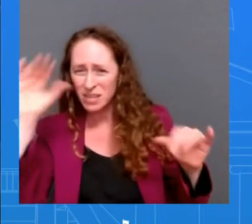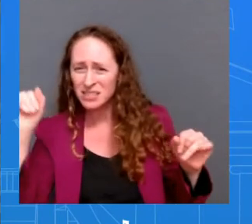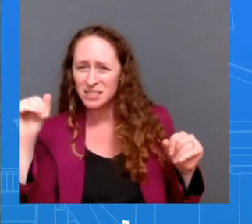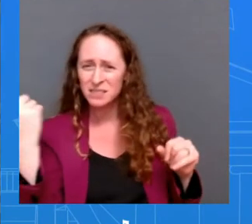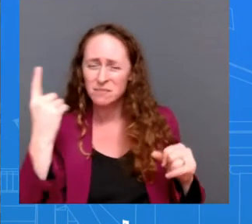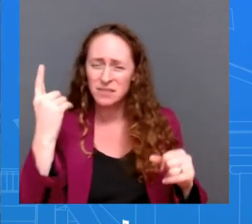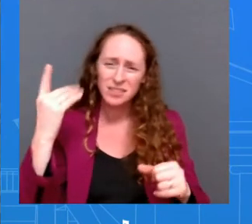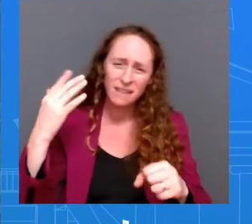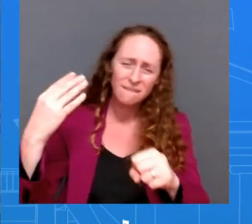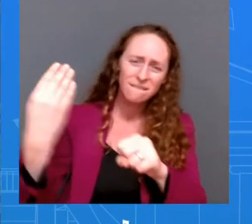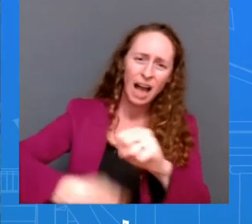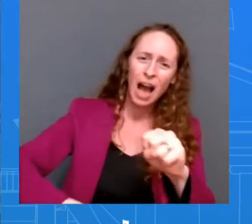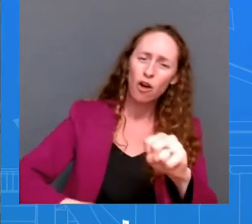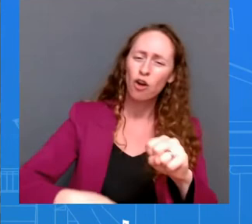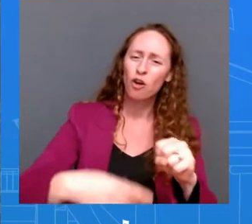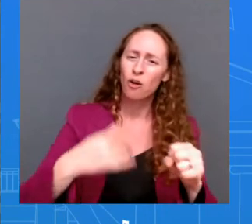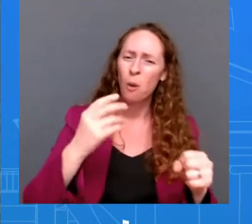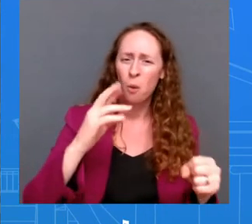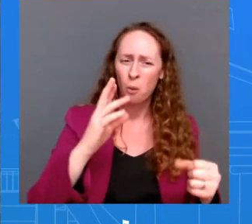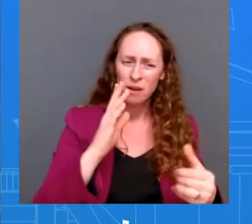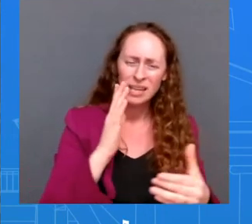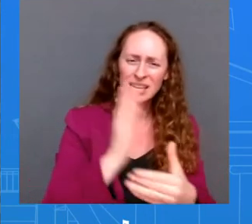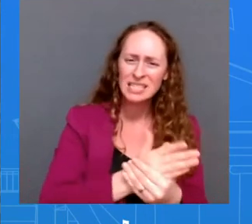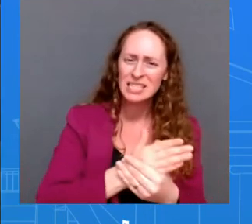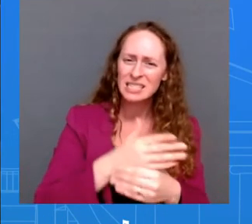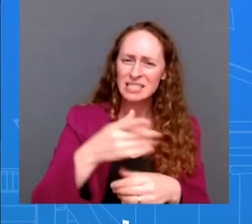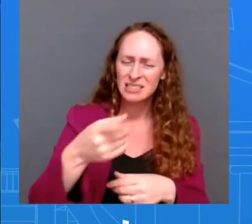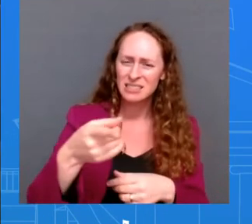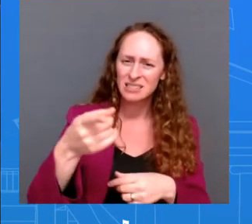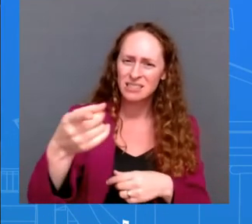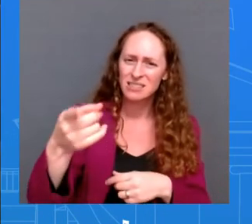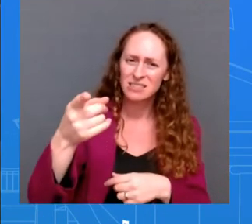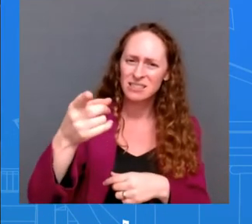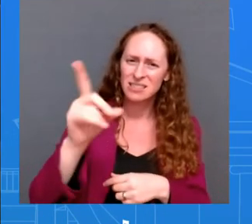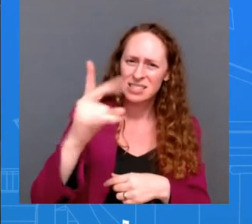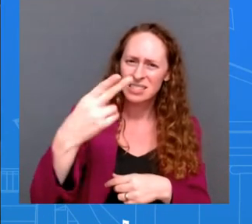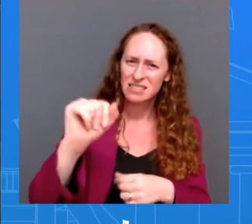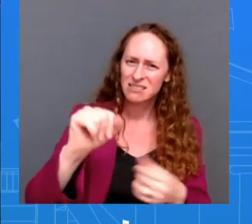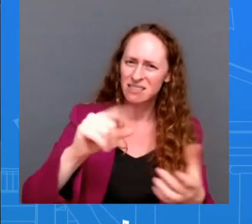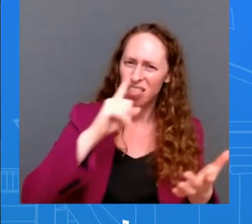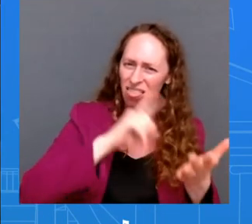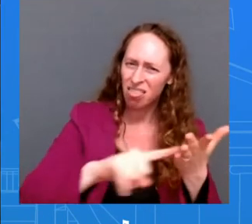No. We asked your predecessor, Jen, talking about this